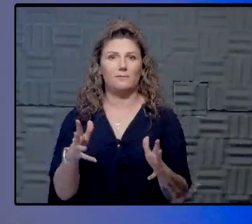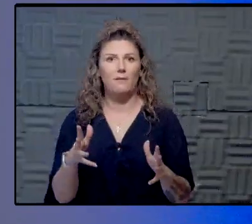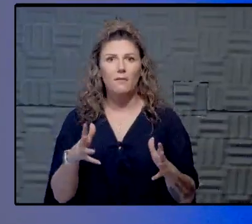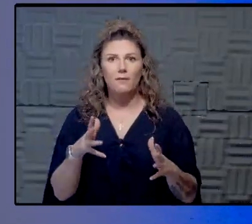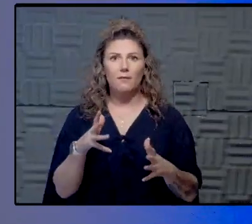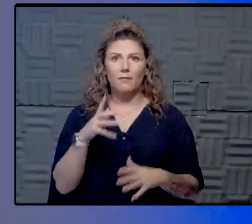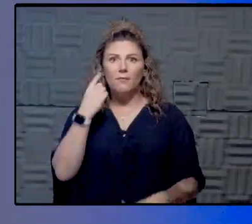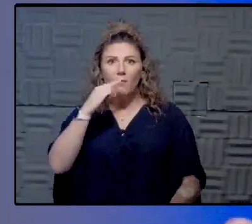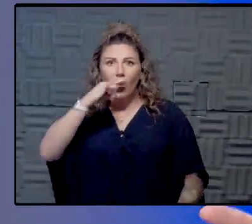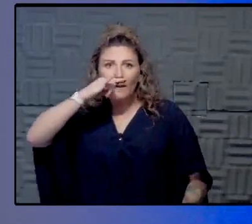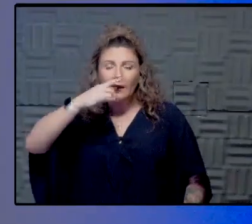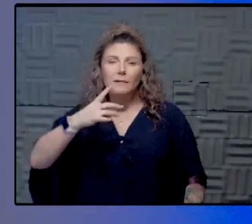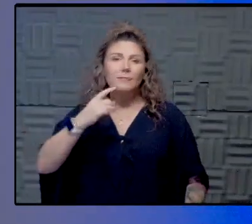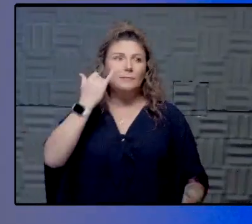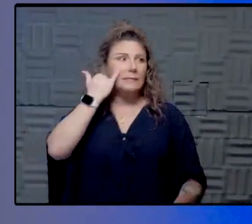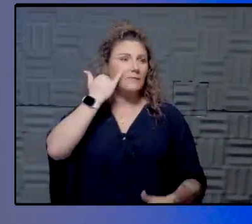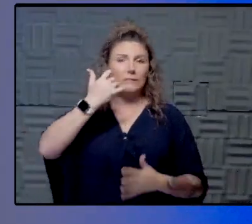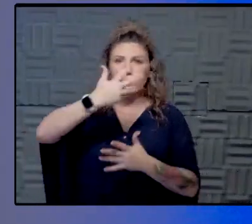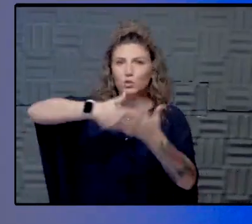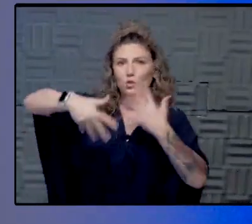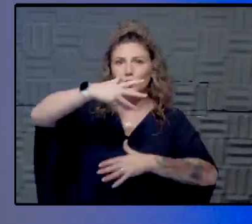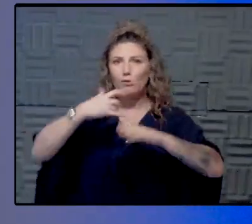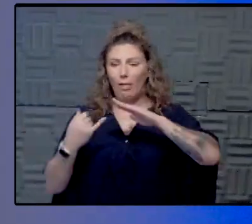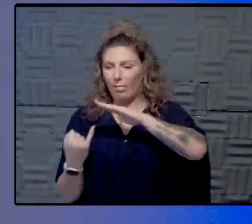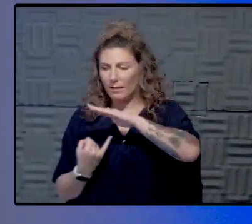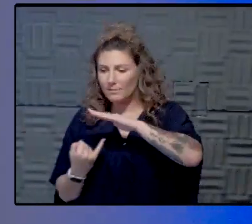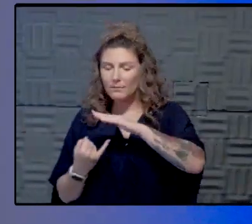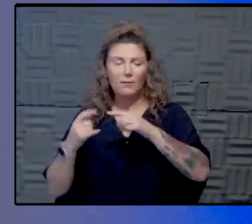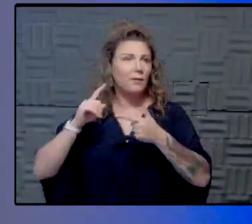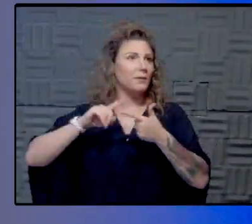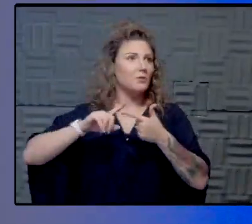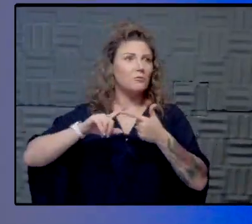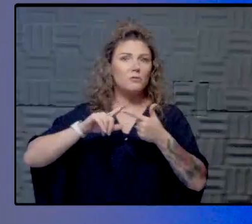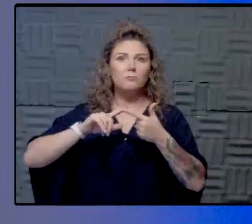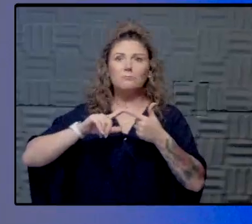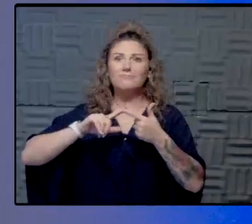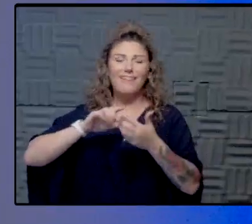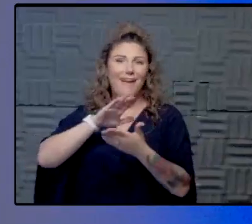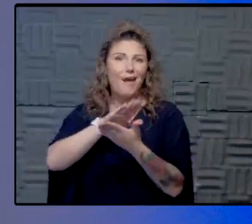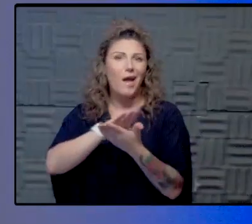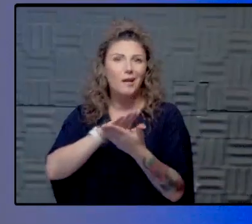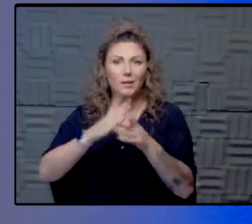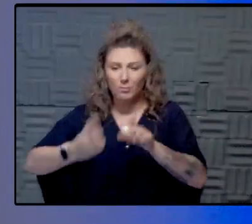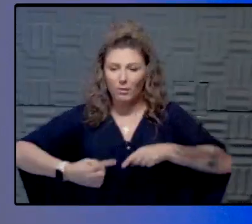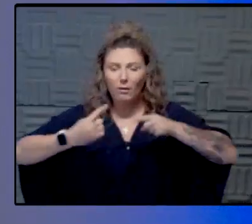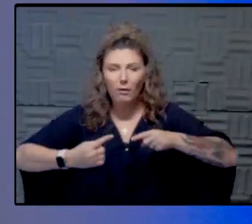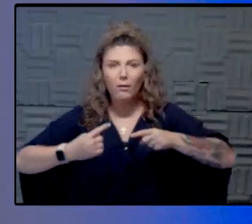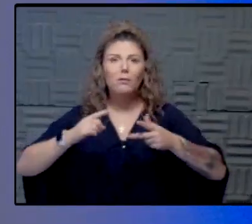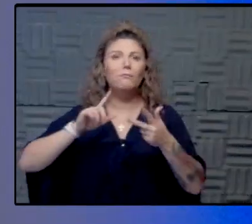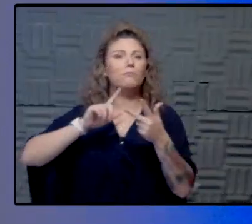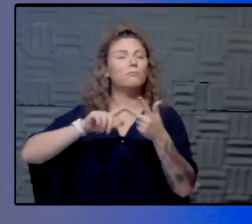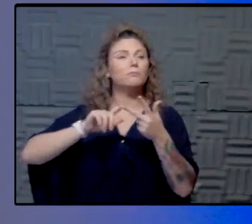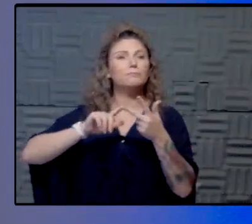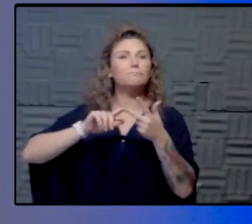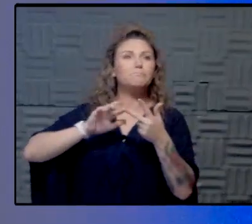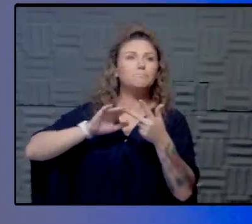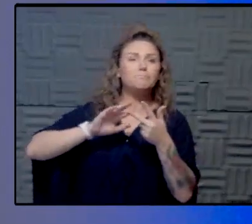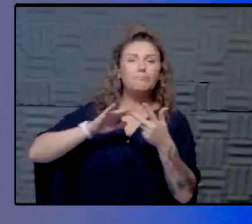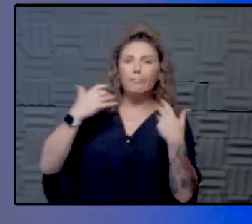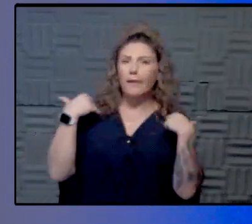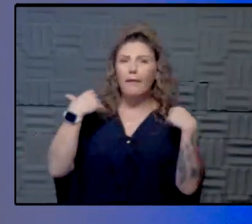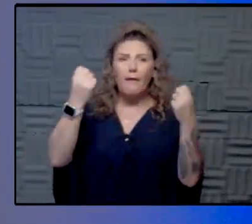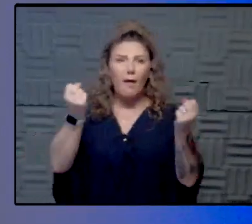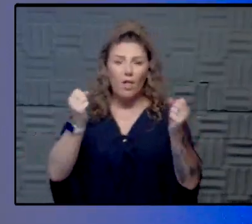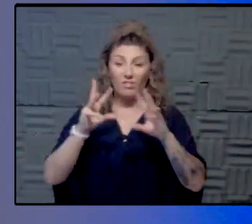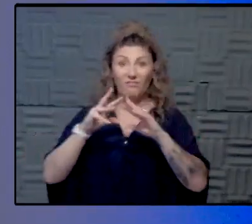this, whether it's social isolation, it's academic difficulties, it's health